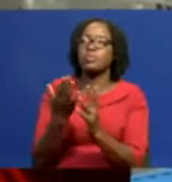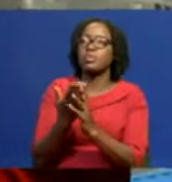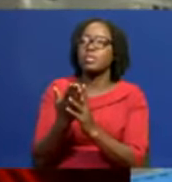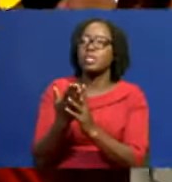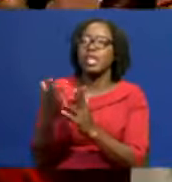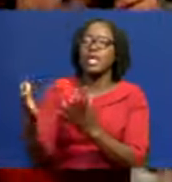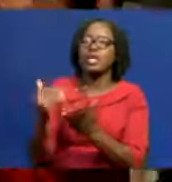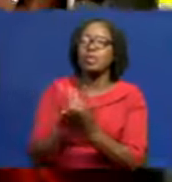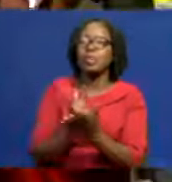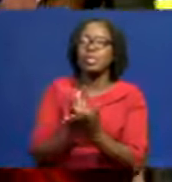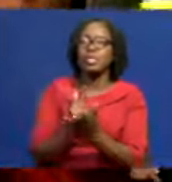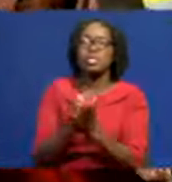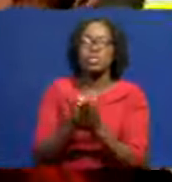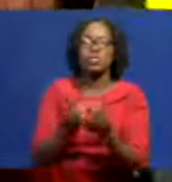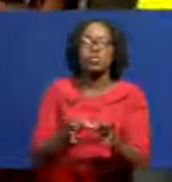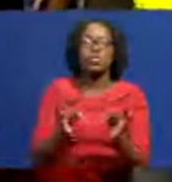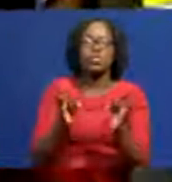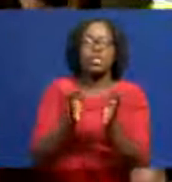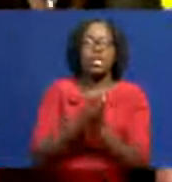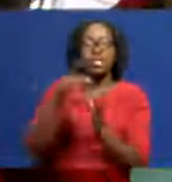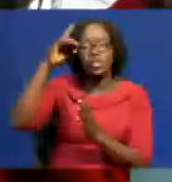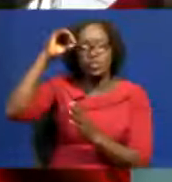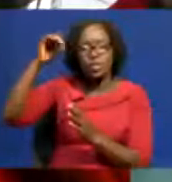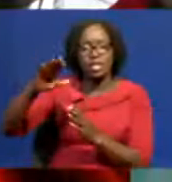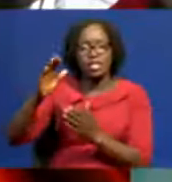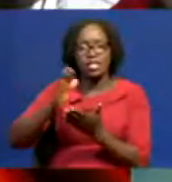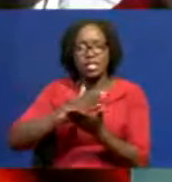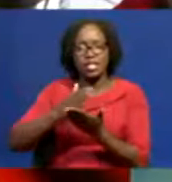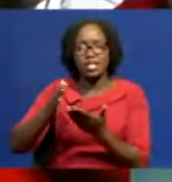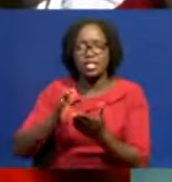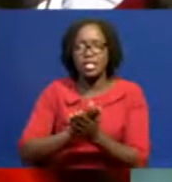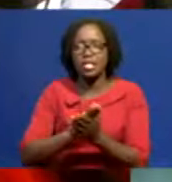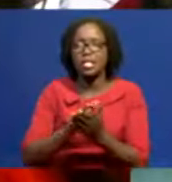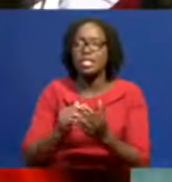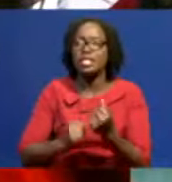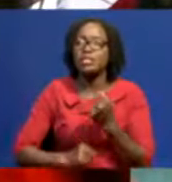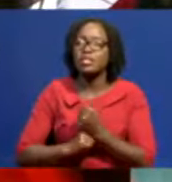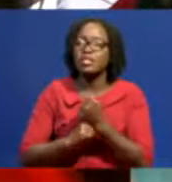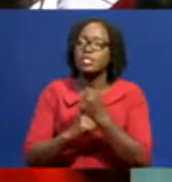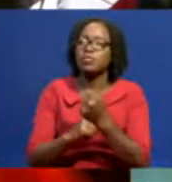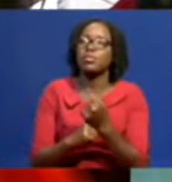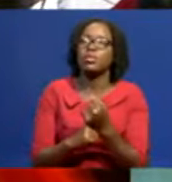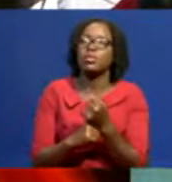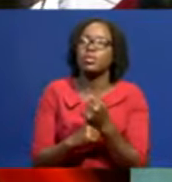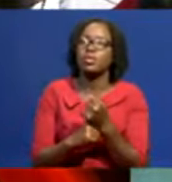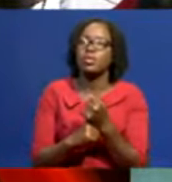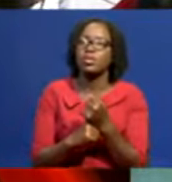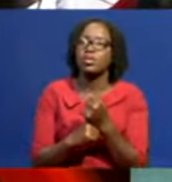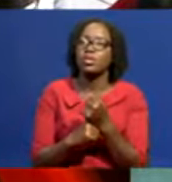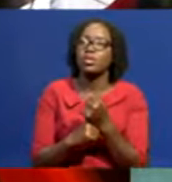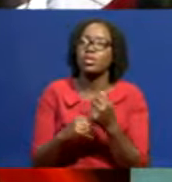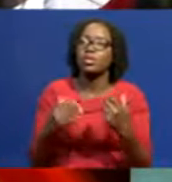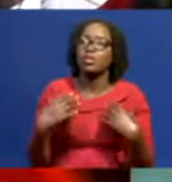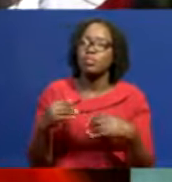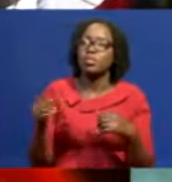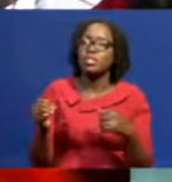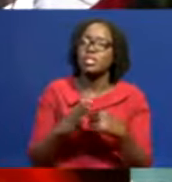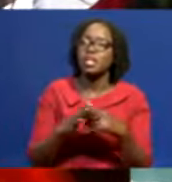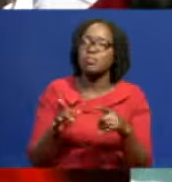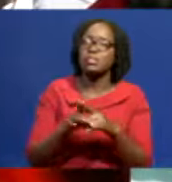employed in the formal and informal sectors. It will enable the people in the slum to